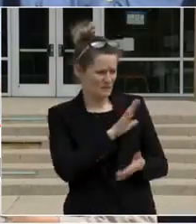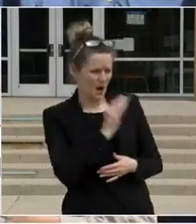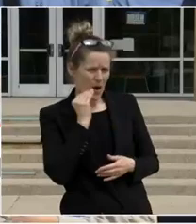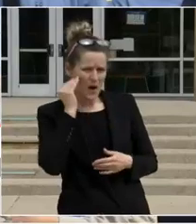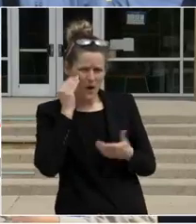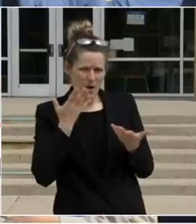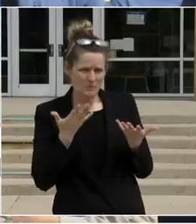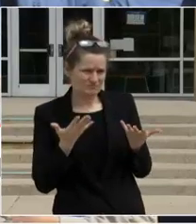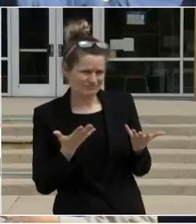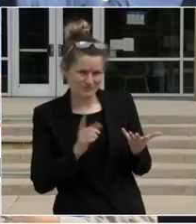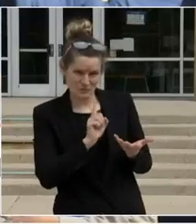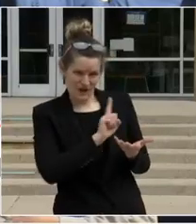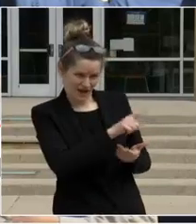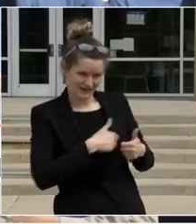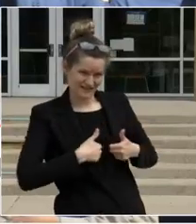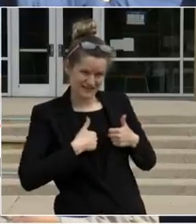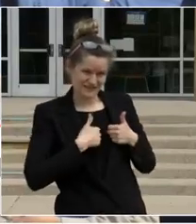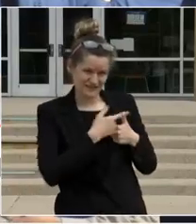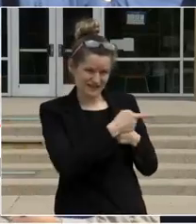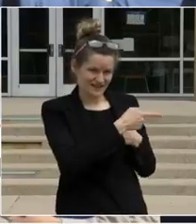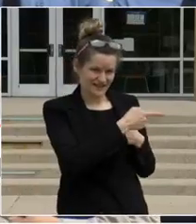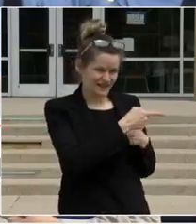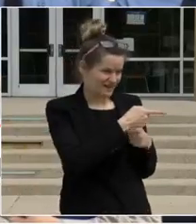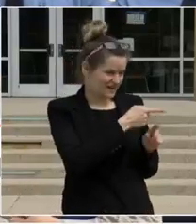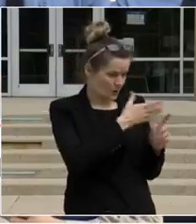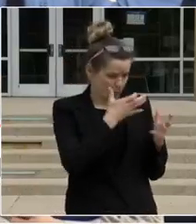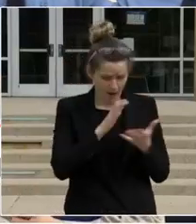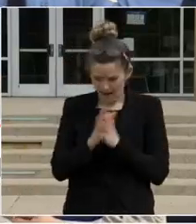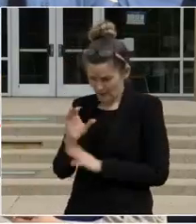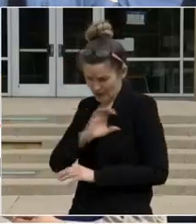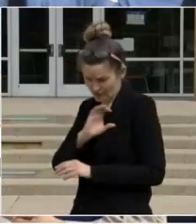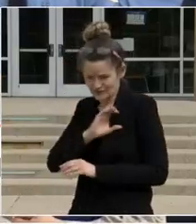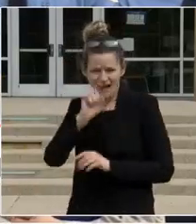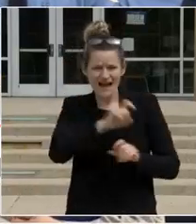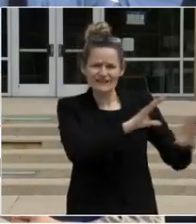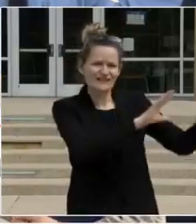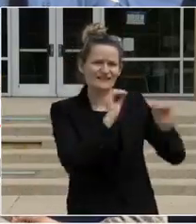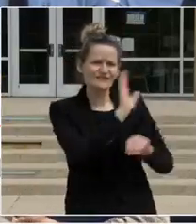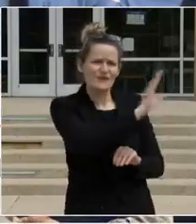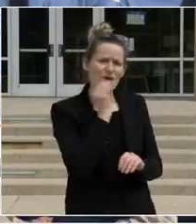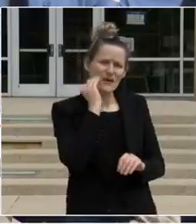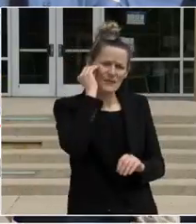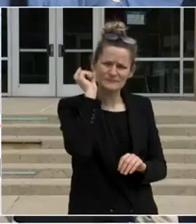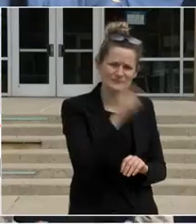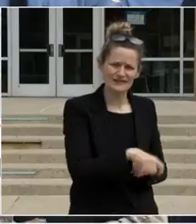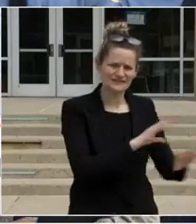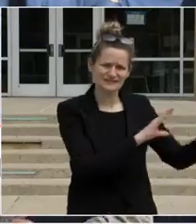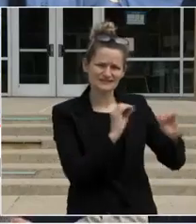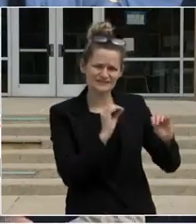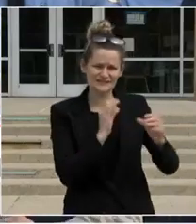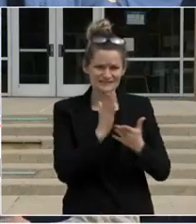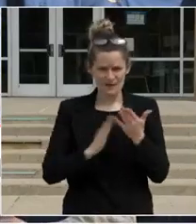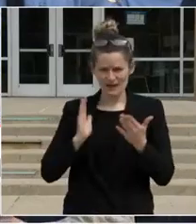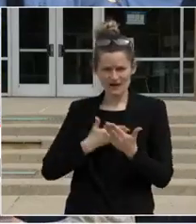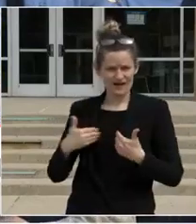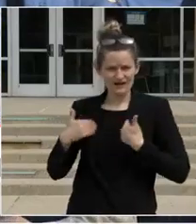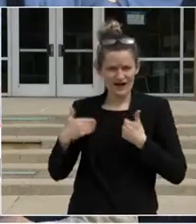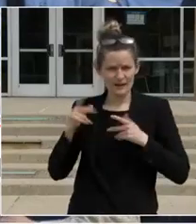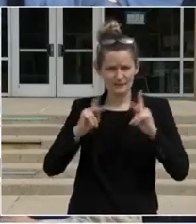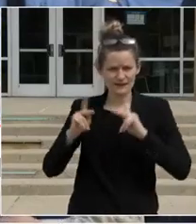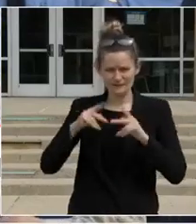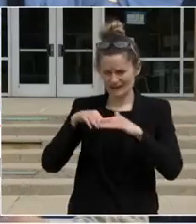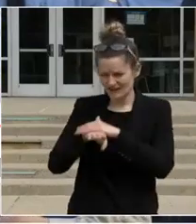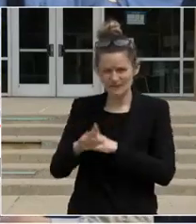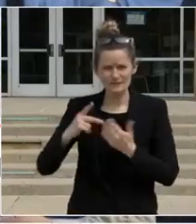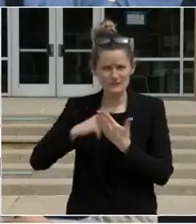member of the police department, they got to remove themselves from those households. That's real talk. Some of our young people are coming into our program and they have children already,